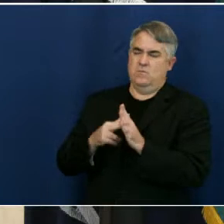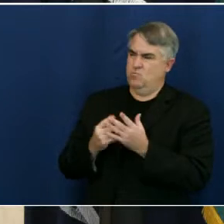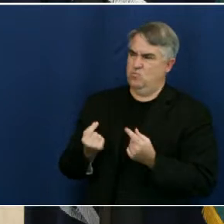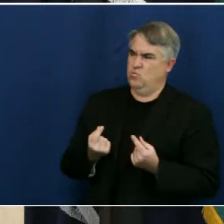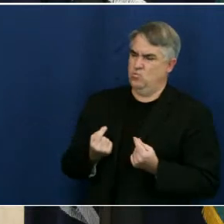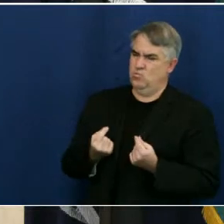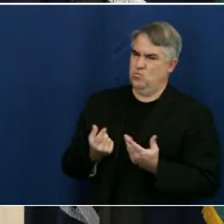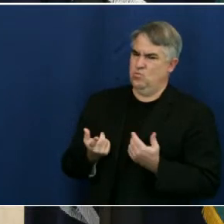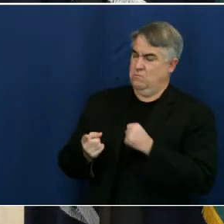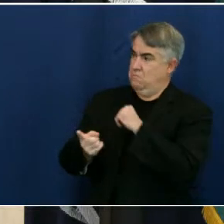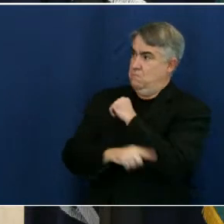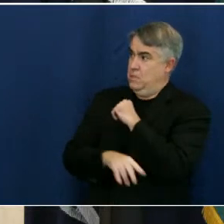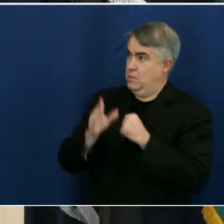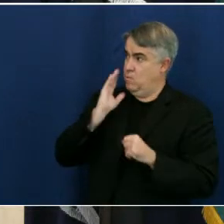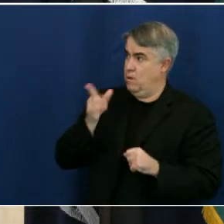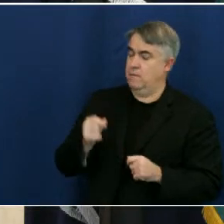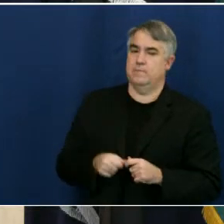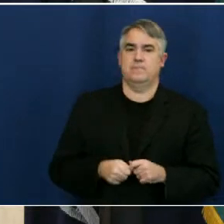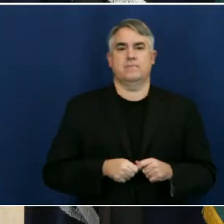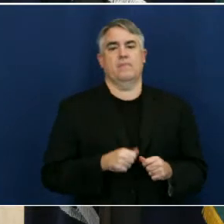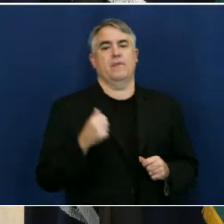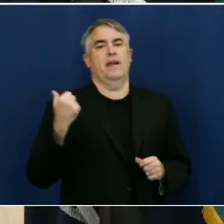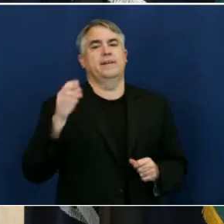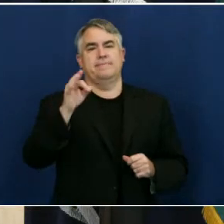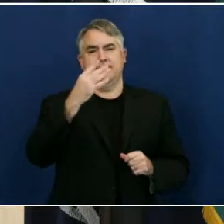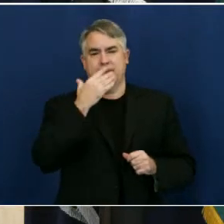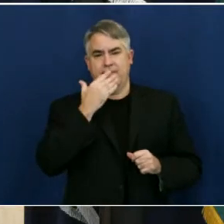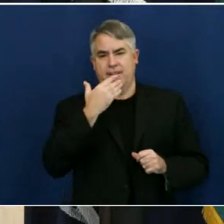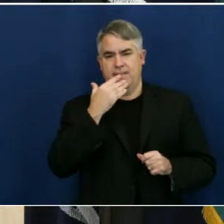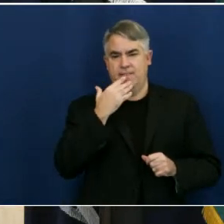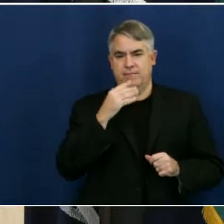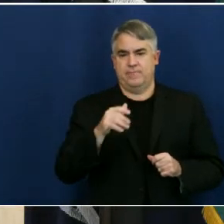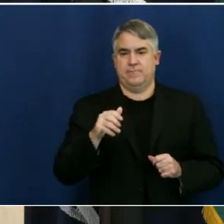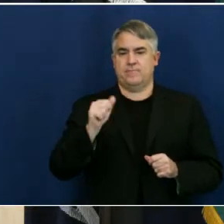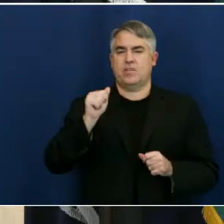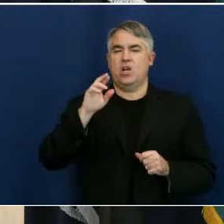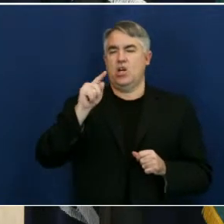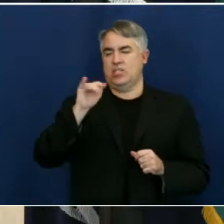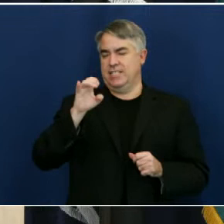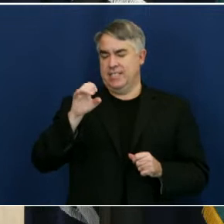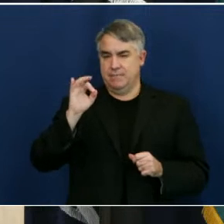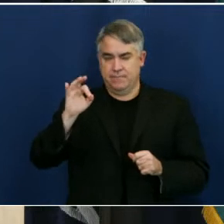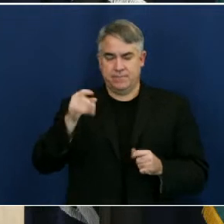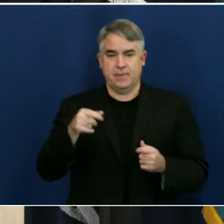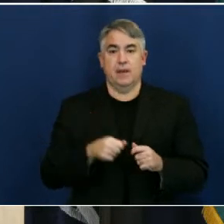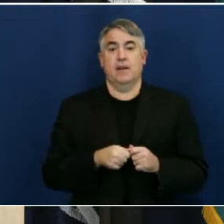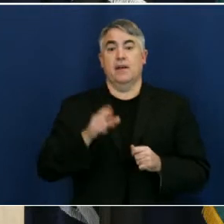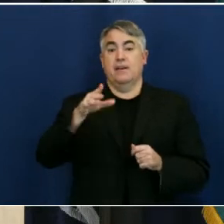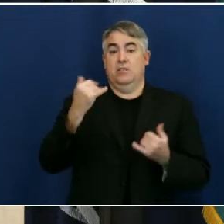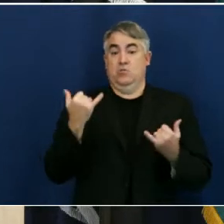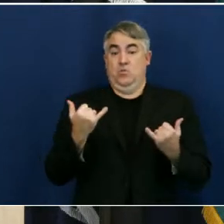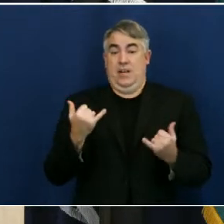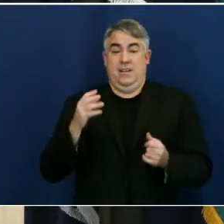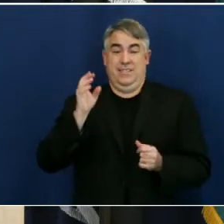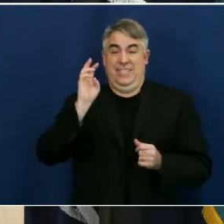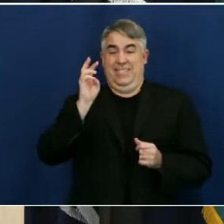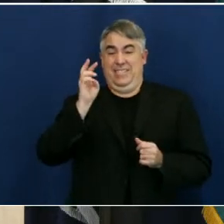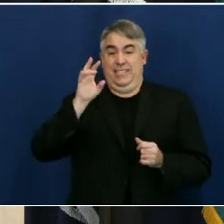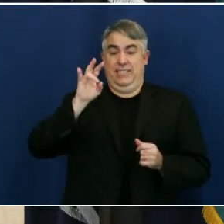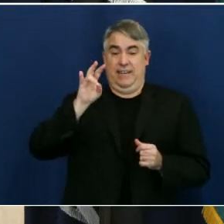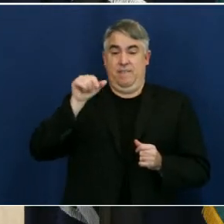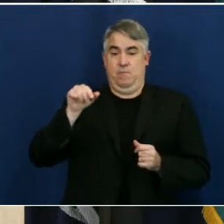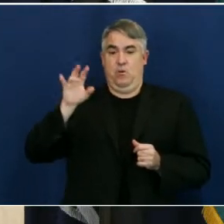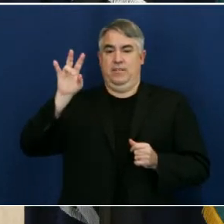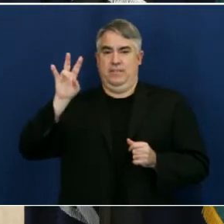unchecked? Yeah, thank you, Artie. So presently, our unadjusted case rate is 67.7. Our adjusted case rate, and